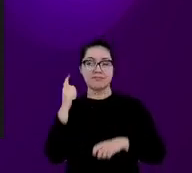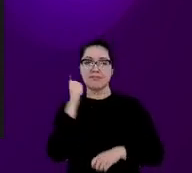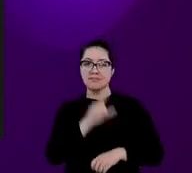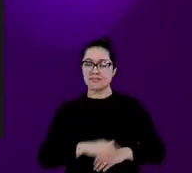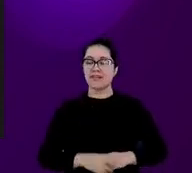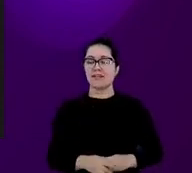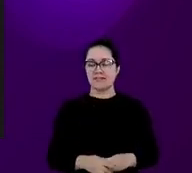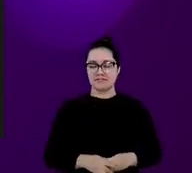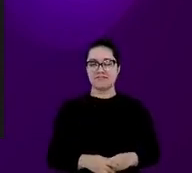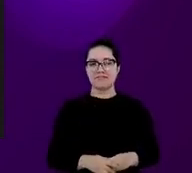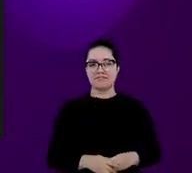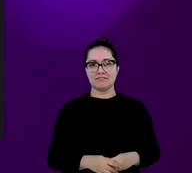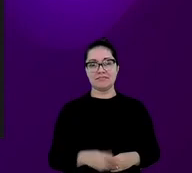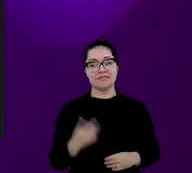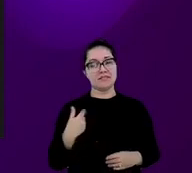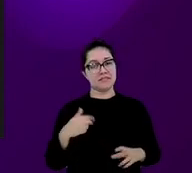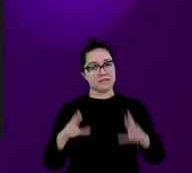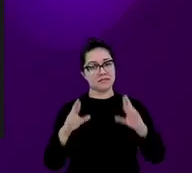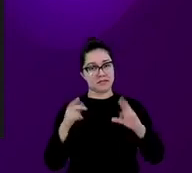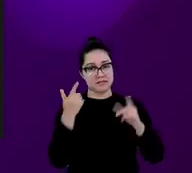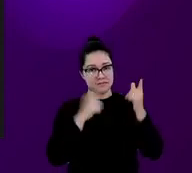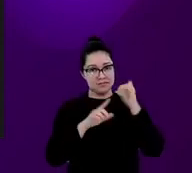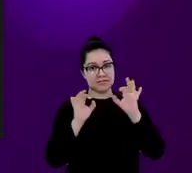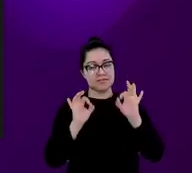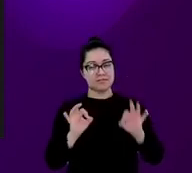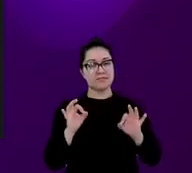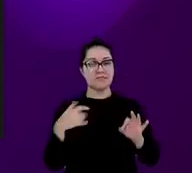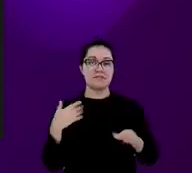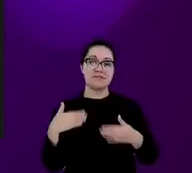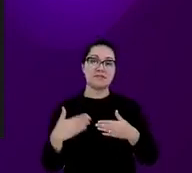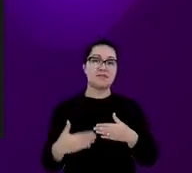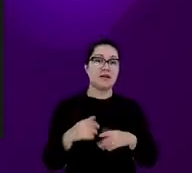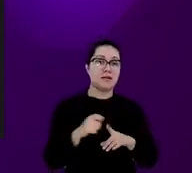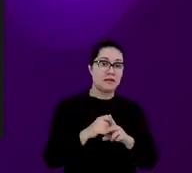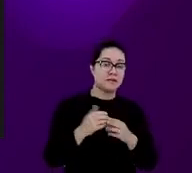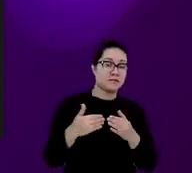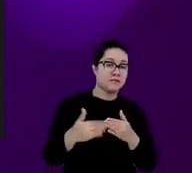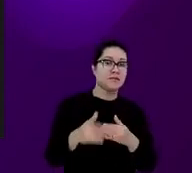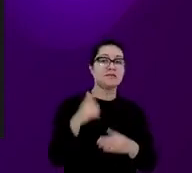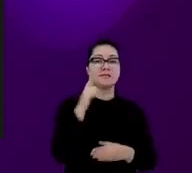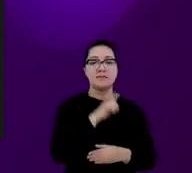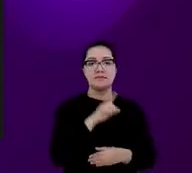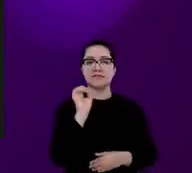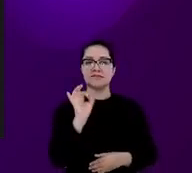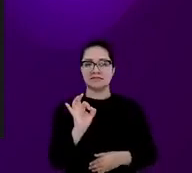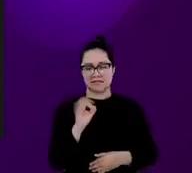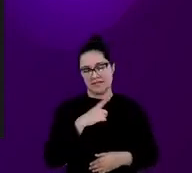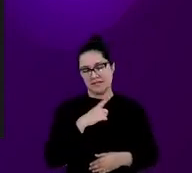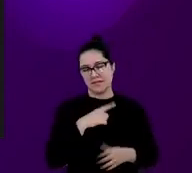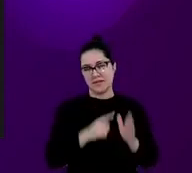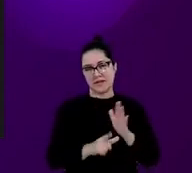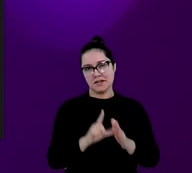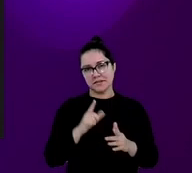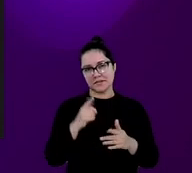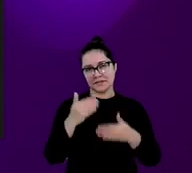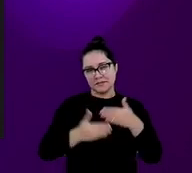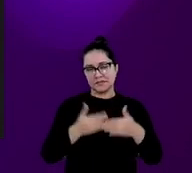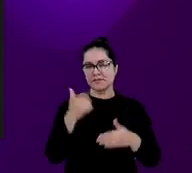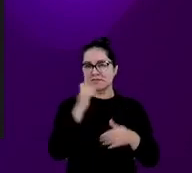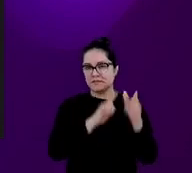few months from now we can have previous results about that, and hopefully we can